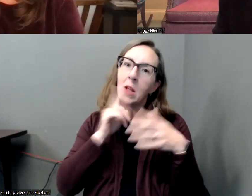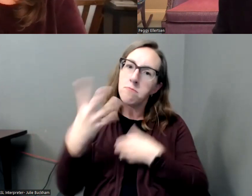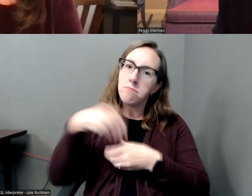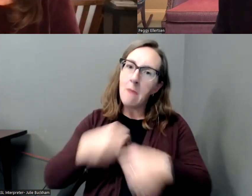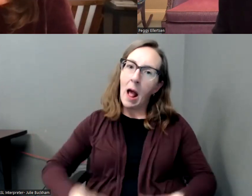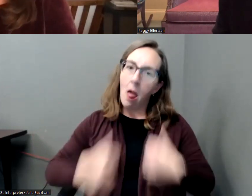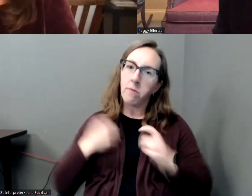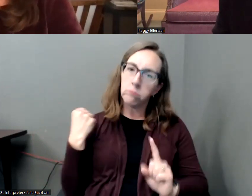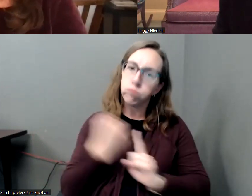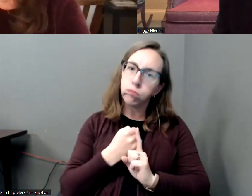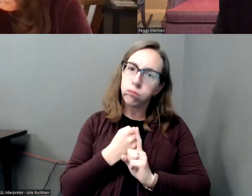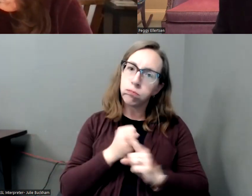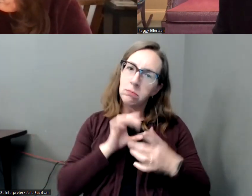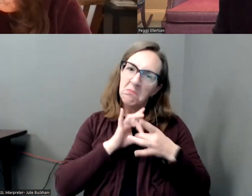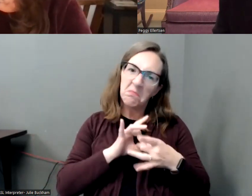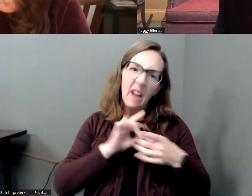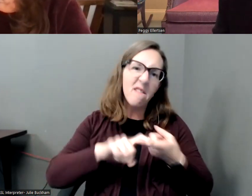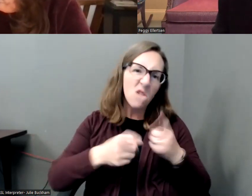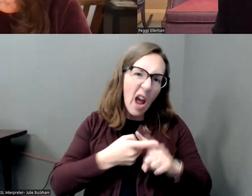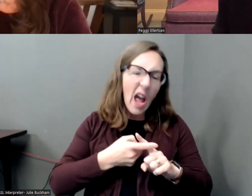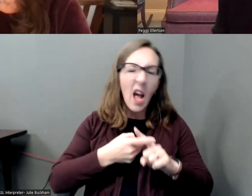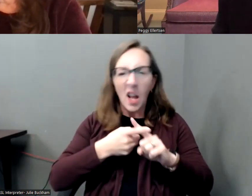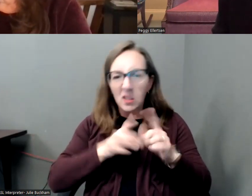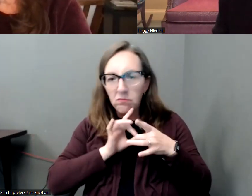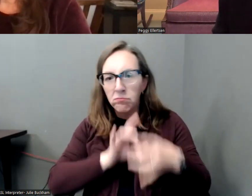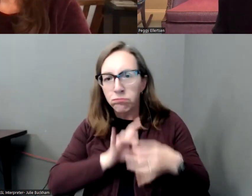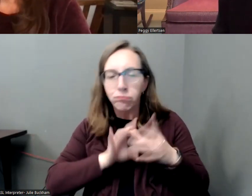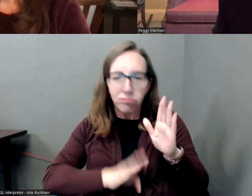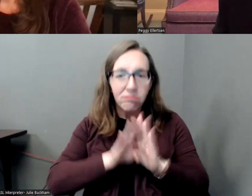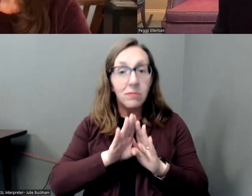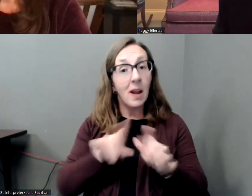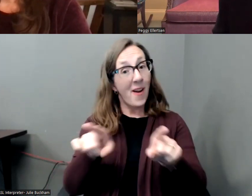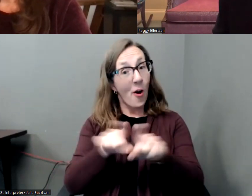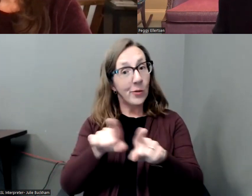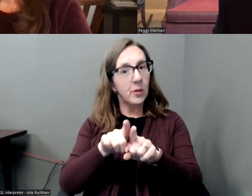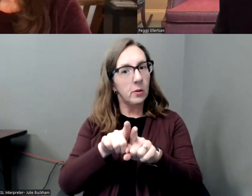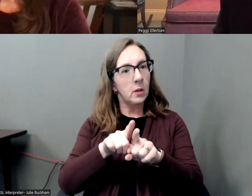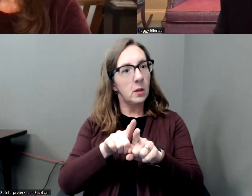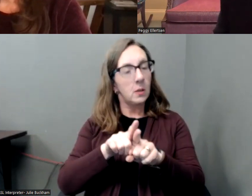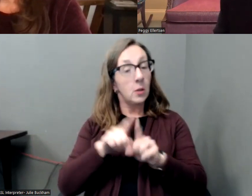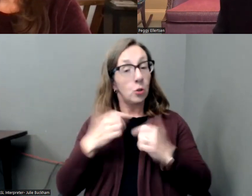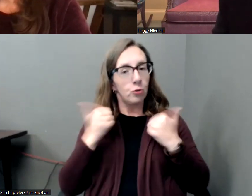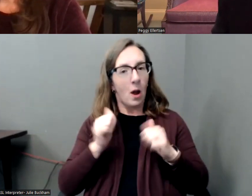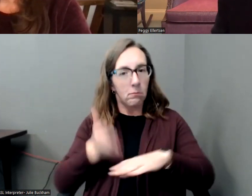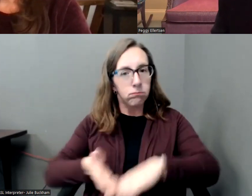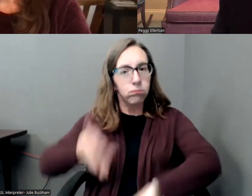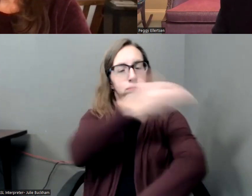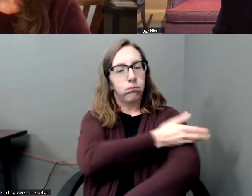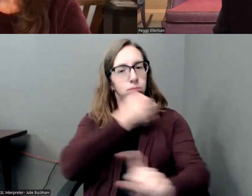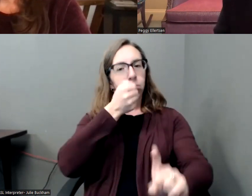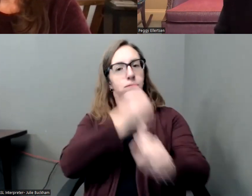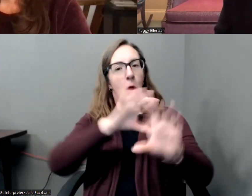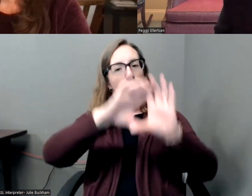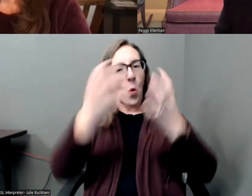also, importantly, we've had the opportunity to try to make the world a better place for people with